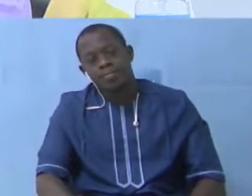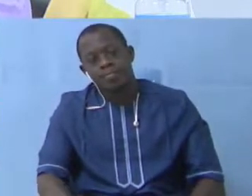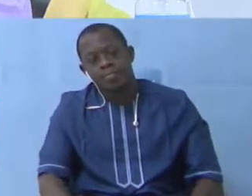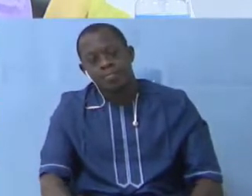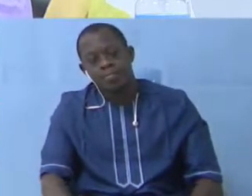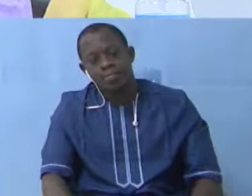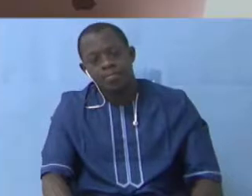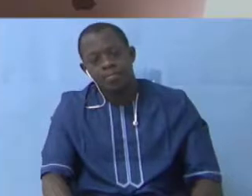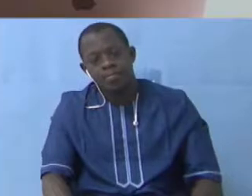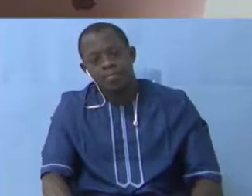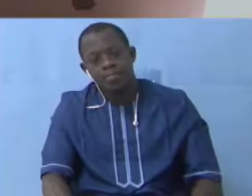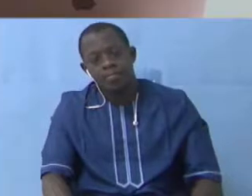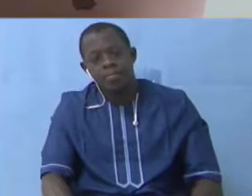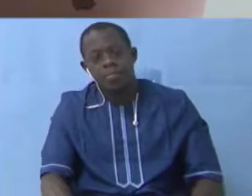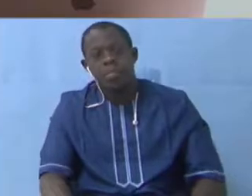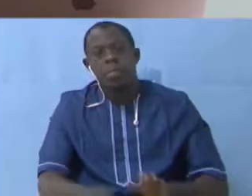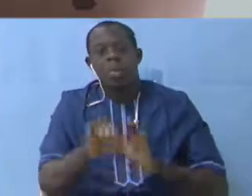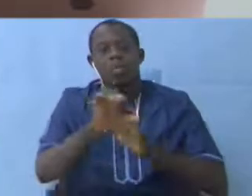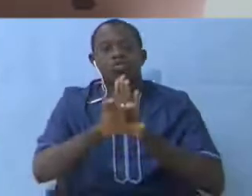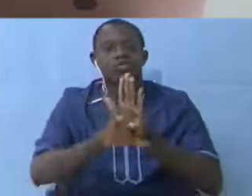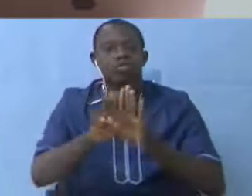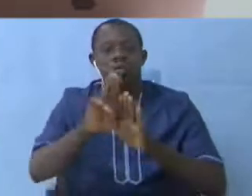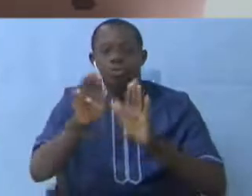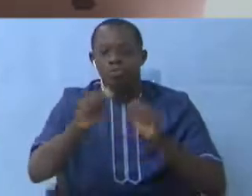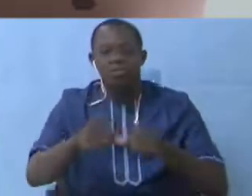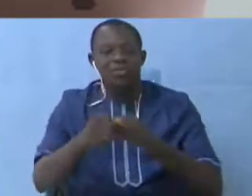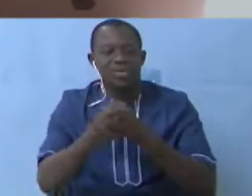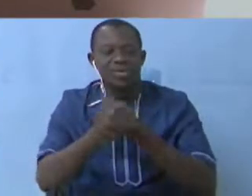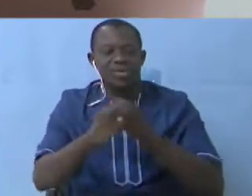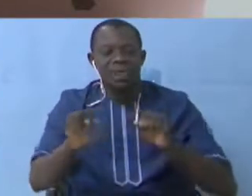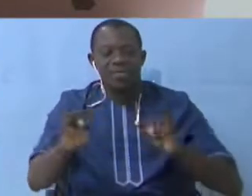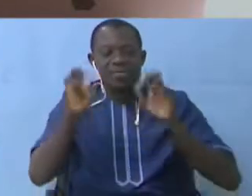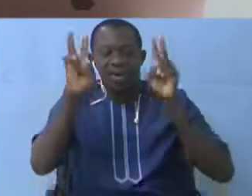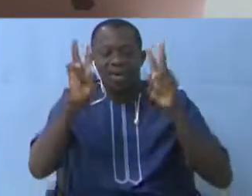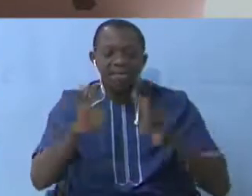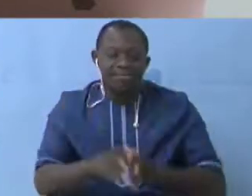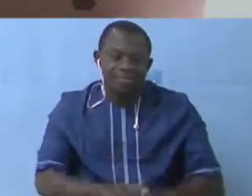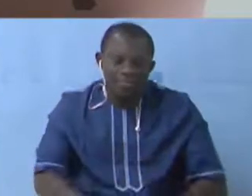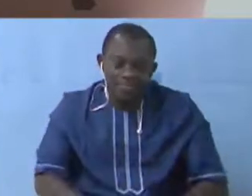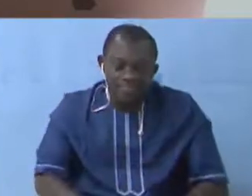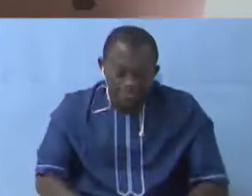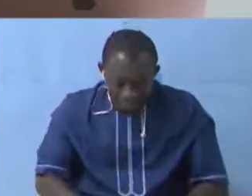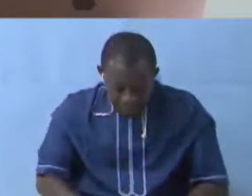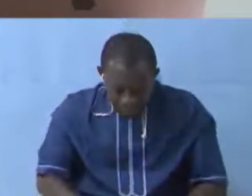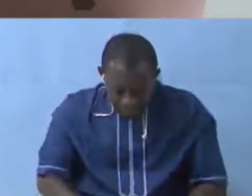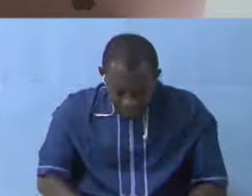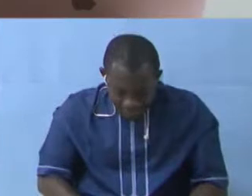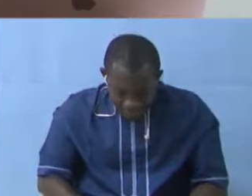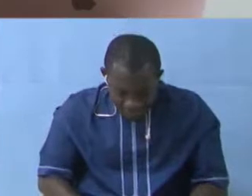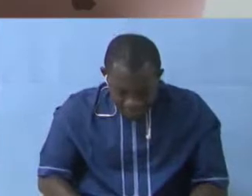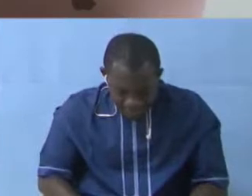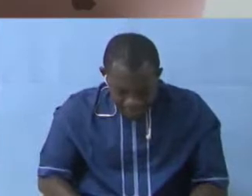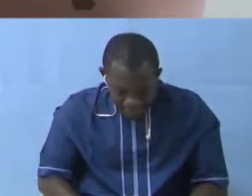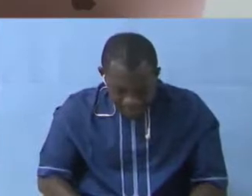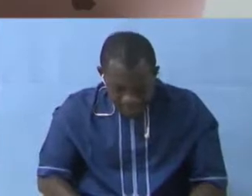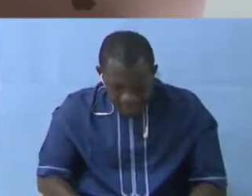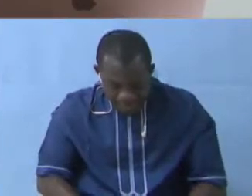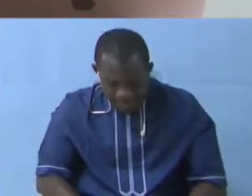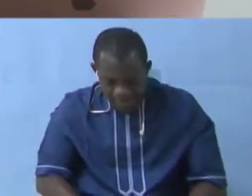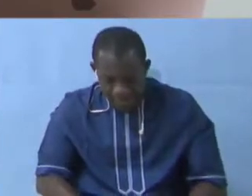The constitution could not save him on that instance. Constitution bi bëggona wéru dal mënuñ ko wona sowé ci jamono